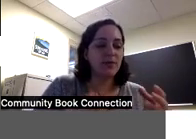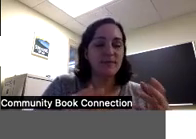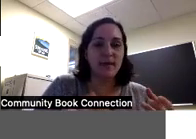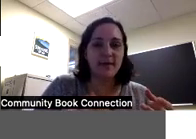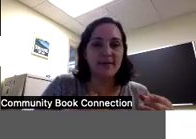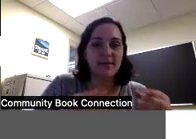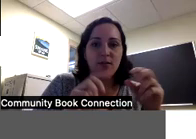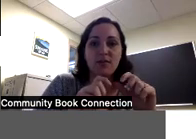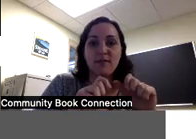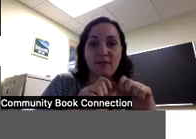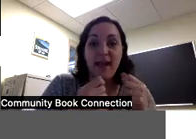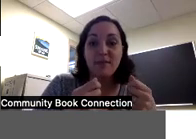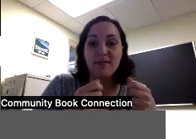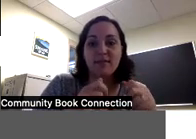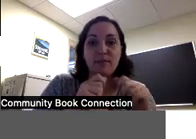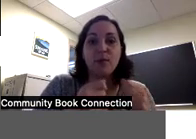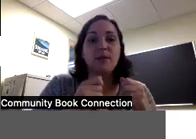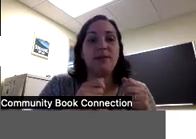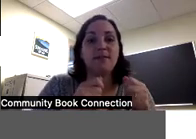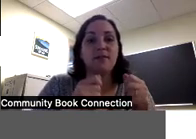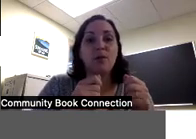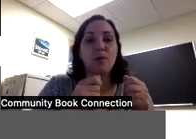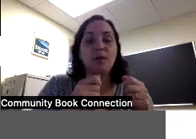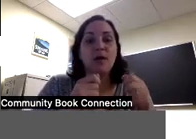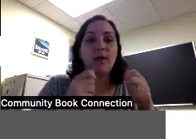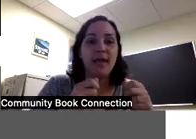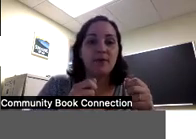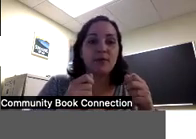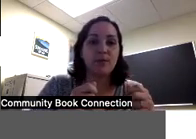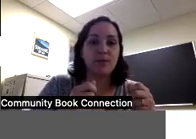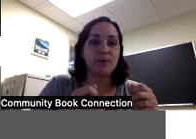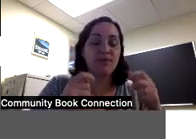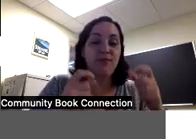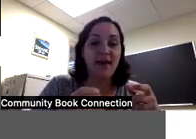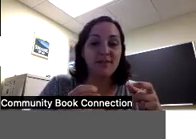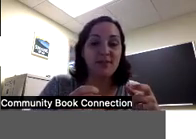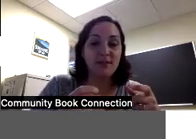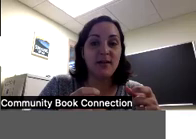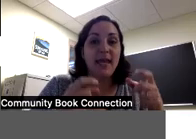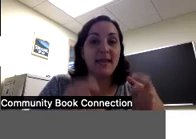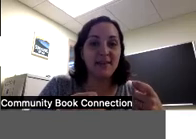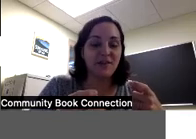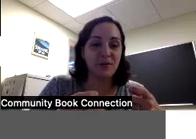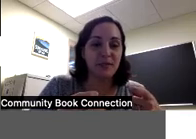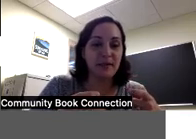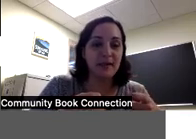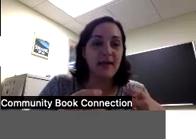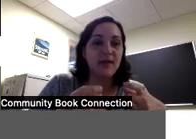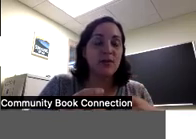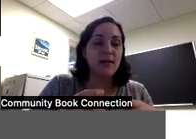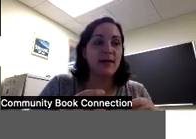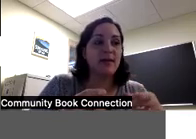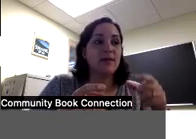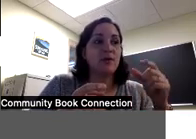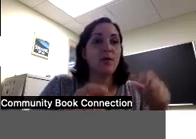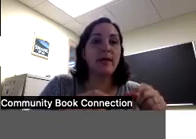over a course of months, those fragments of the broken piece of coral were able to reproduce faster asexually,